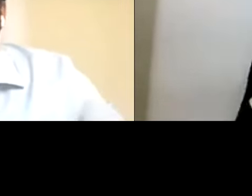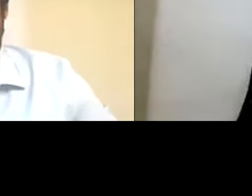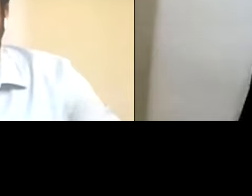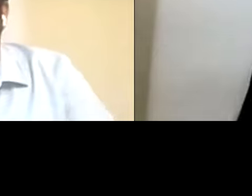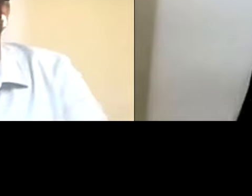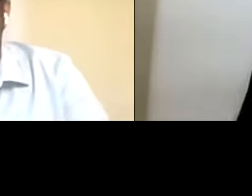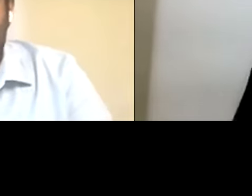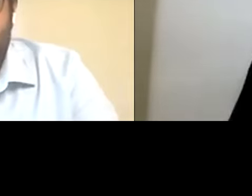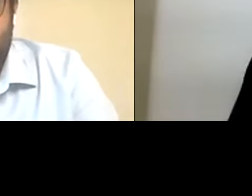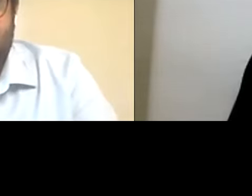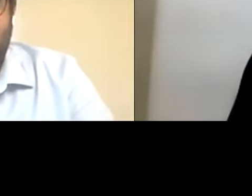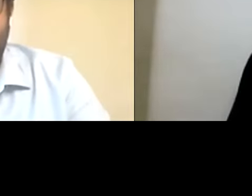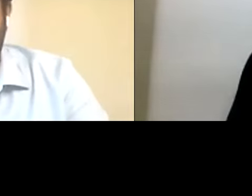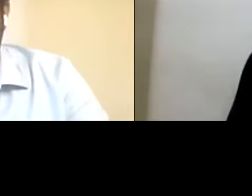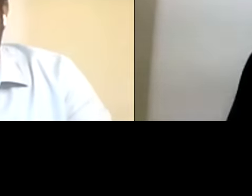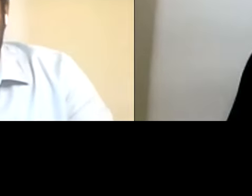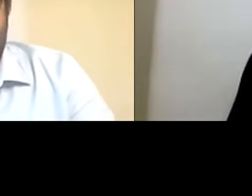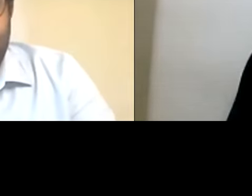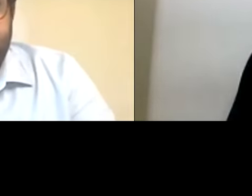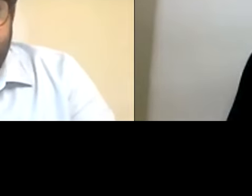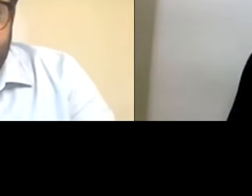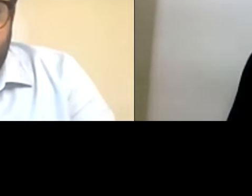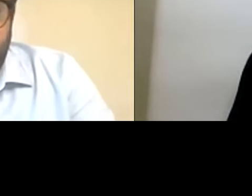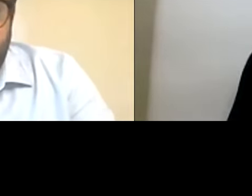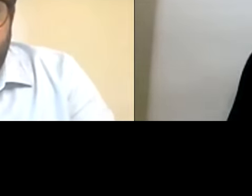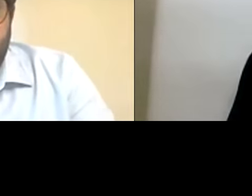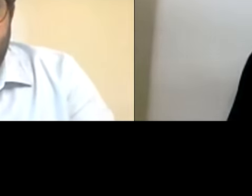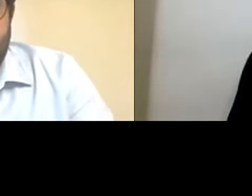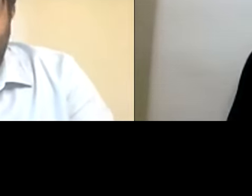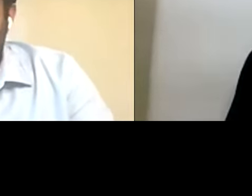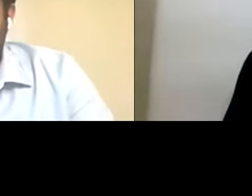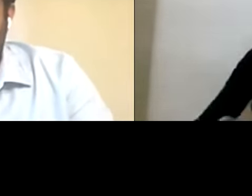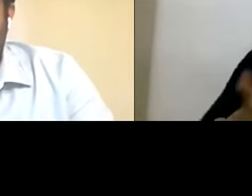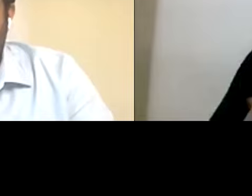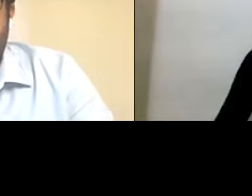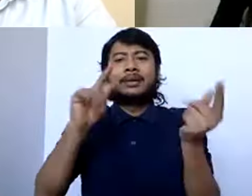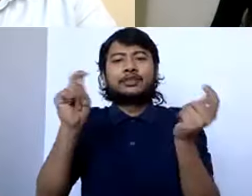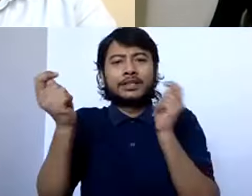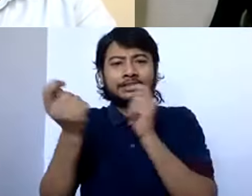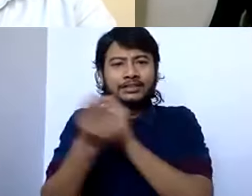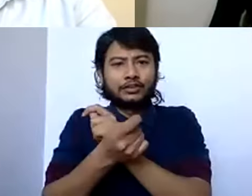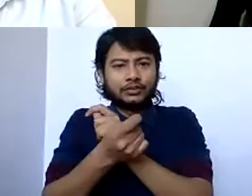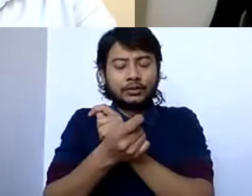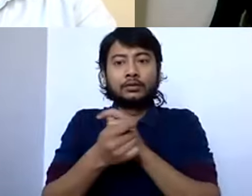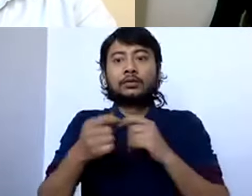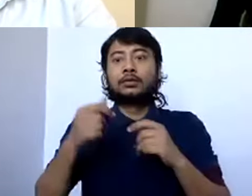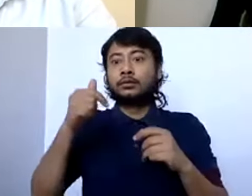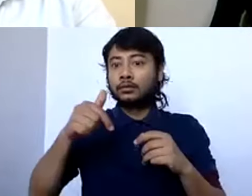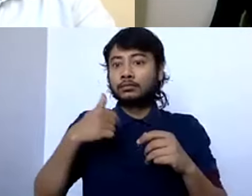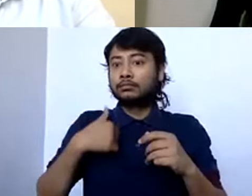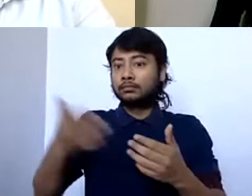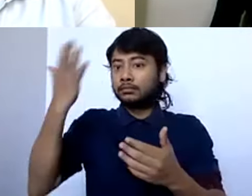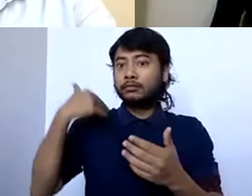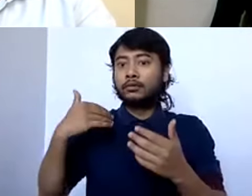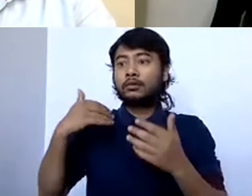climate change then, we were talking about climate change a decade on and, you know, I guess one of the sad things is, you know, sometimes people will be talking about climate change two,